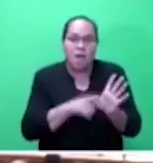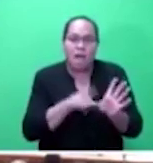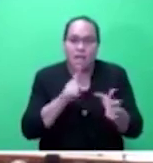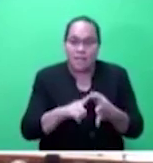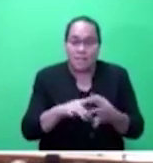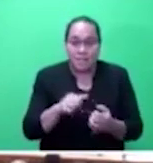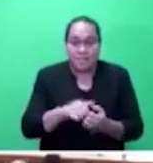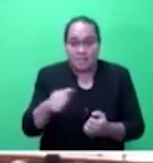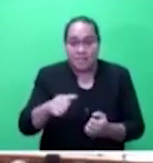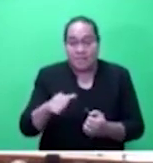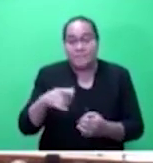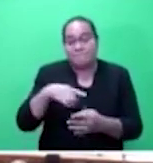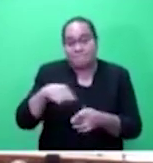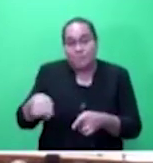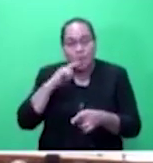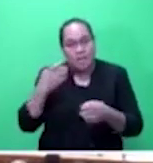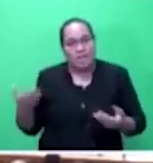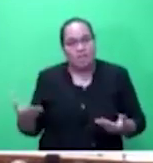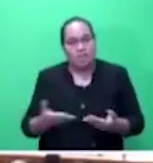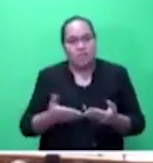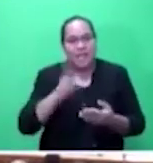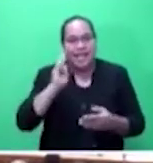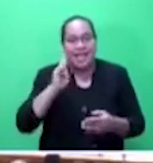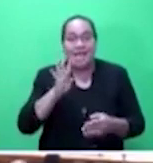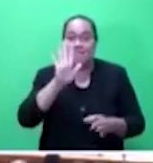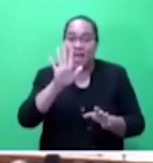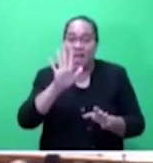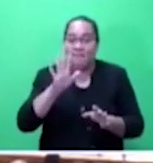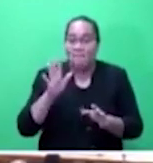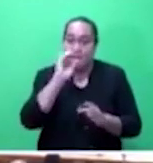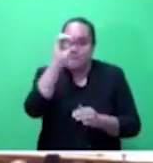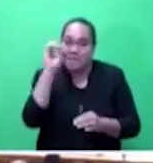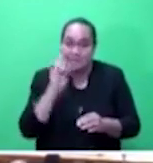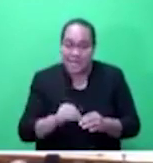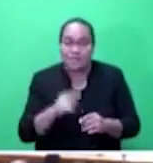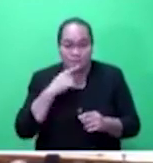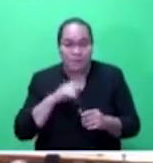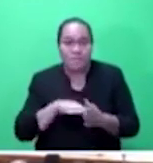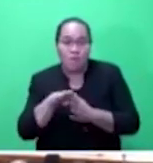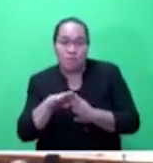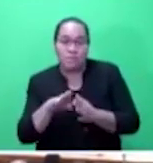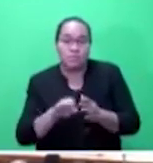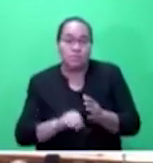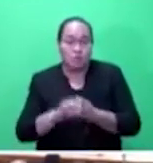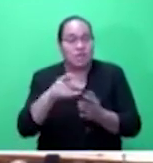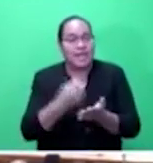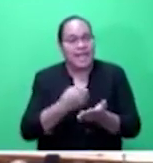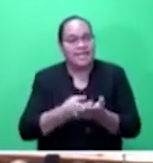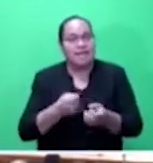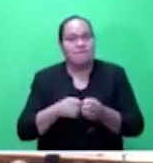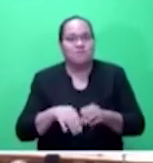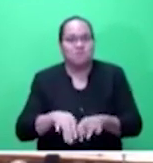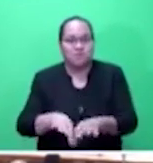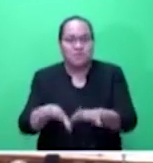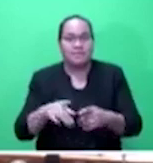certificate of exemption will also be reintroduced for the 5% provisional tax, further boosting businesses' cash flow.